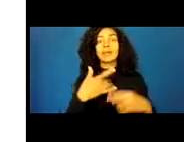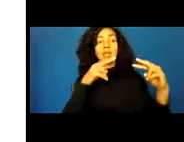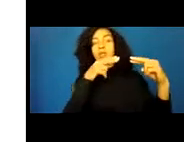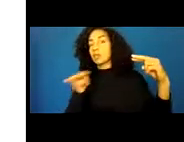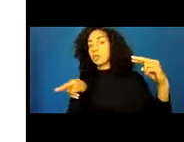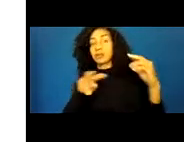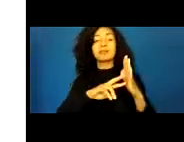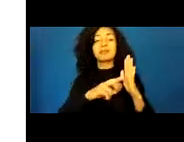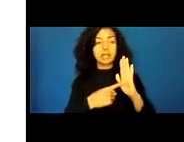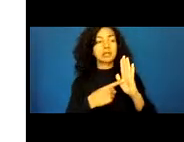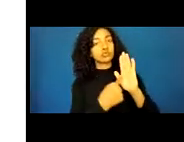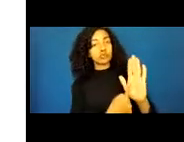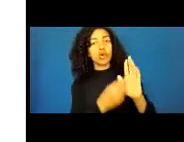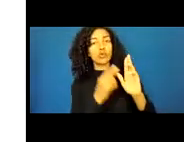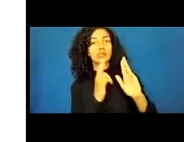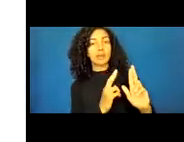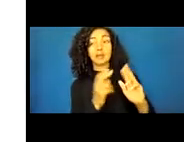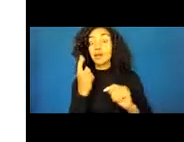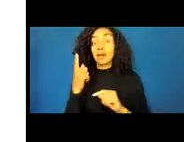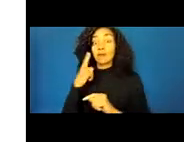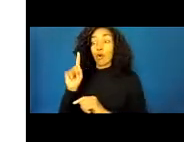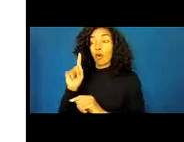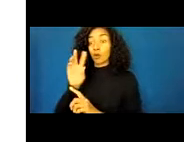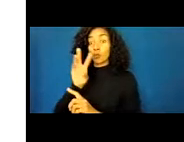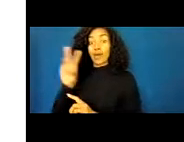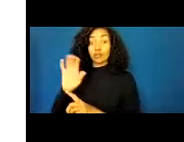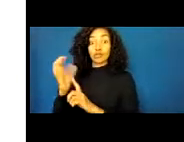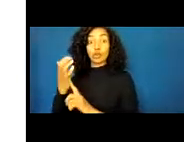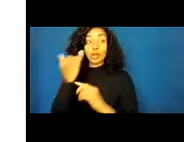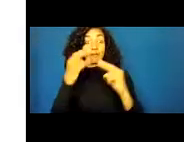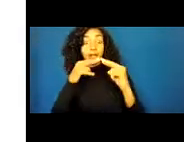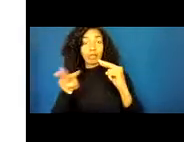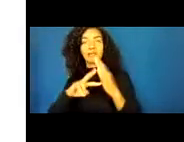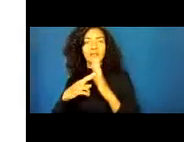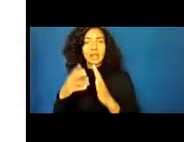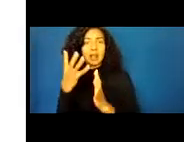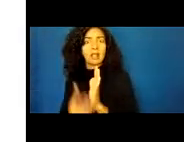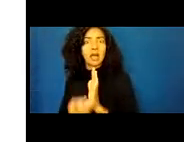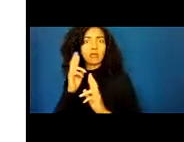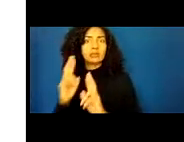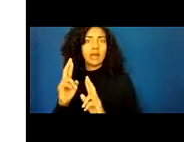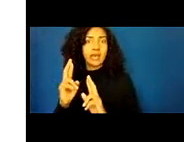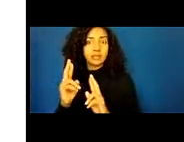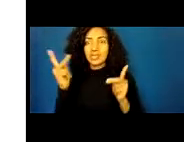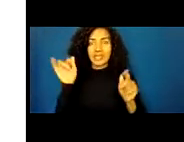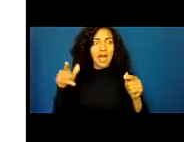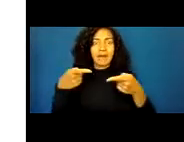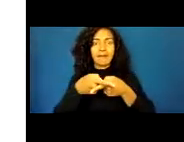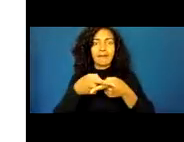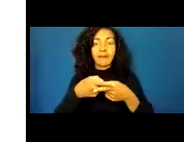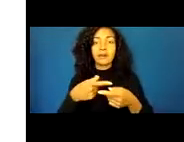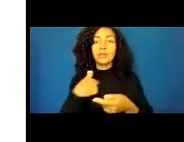shown in Western culture to be a sign of disrespect to avoid eye contact. And so we see that when we encounter